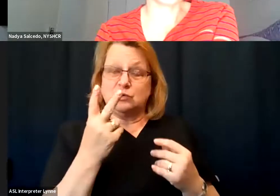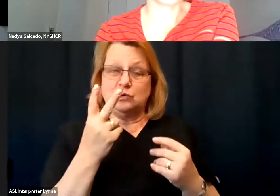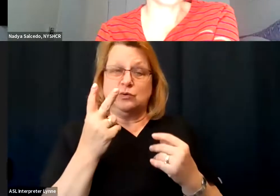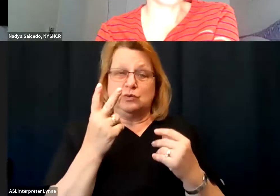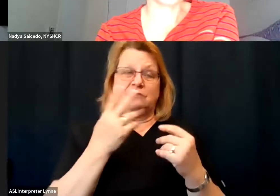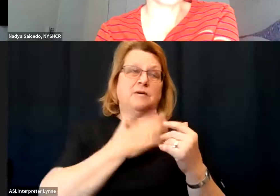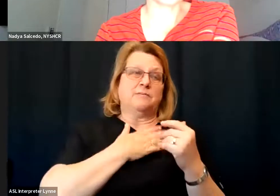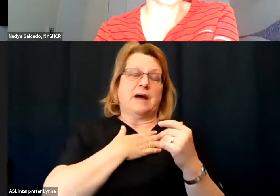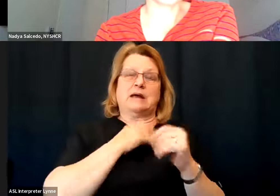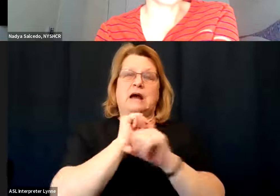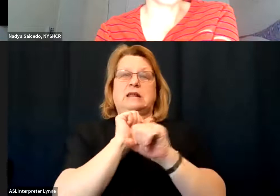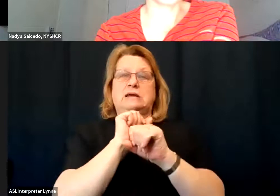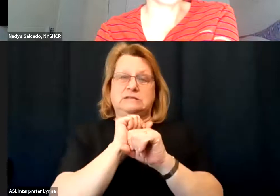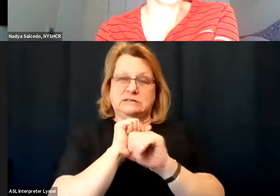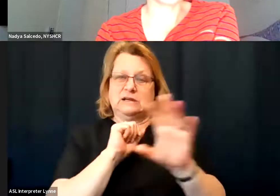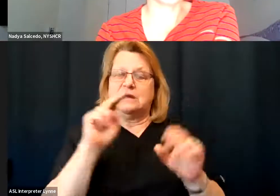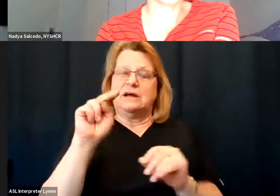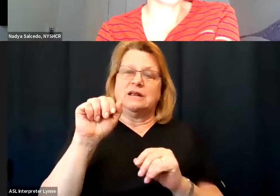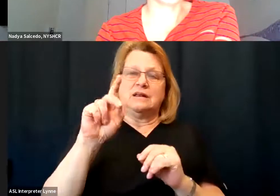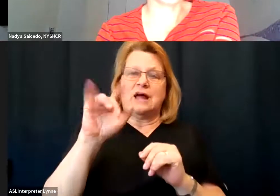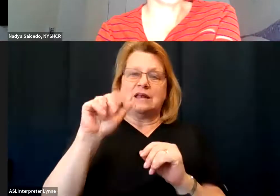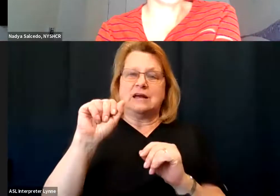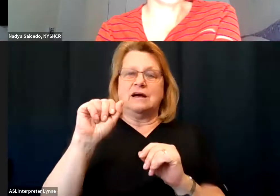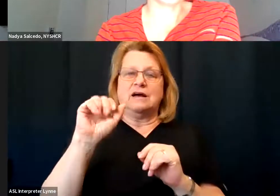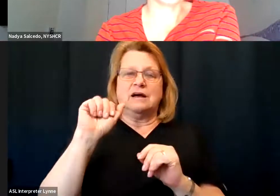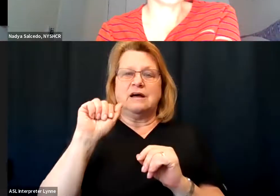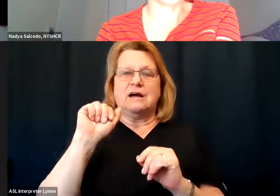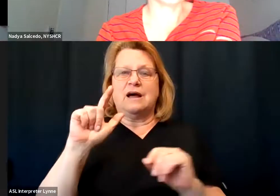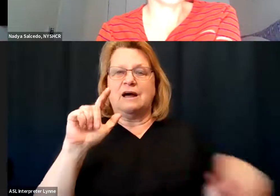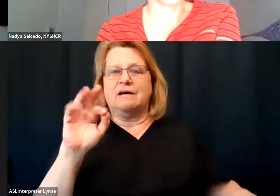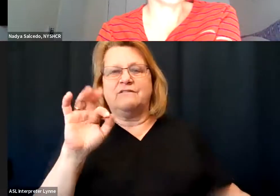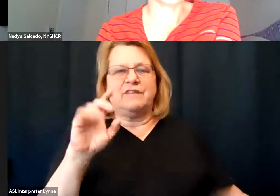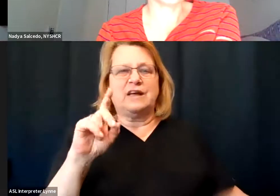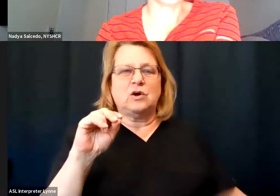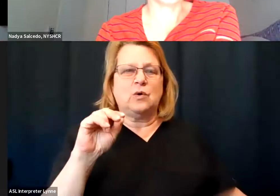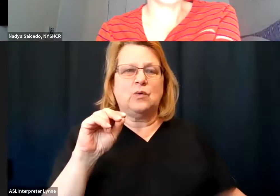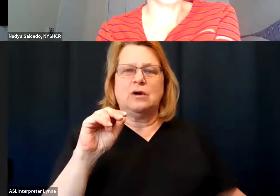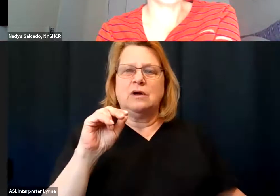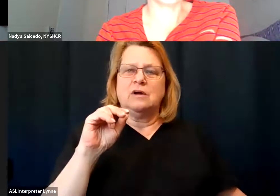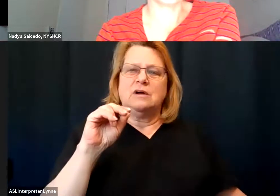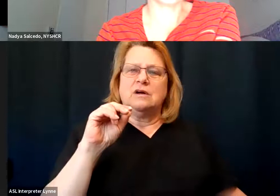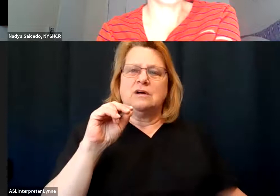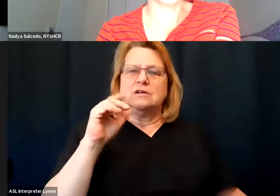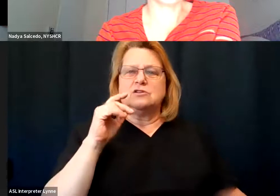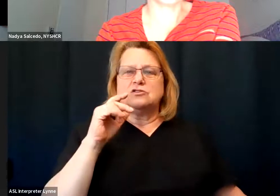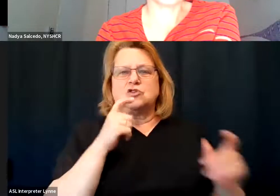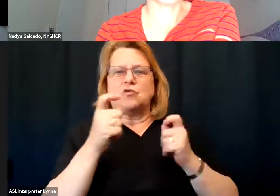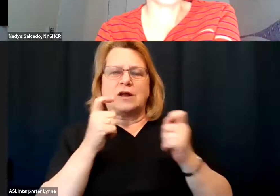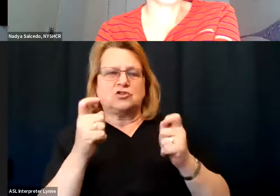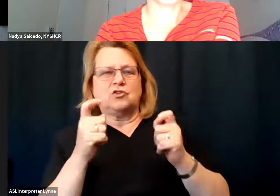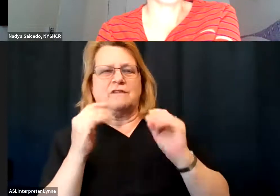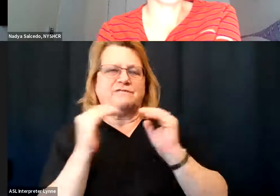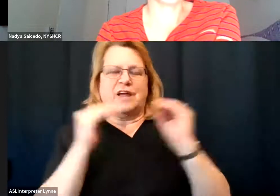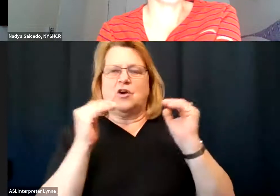two of my colleagues. First, Nadya Salcedo, who is the Director of Fair and Equitable Housing Office at New York